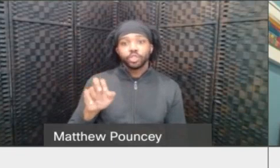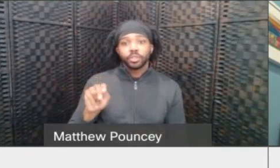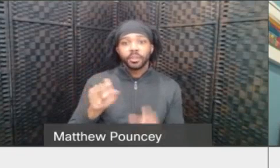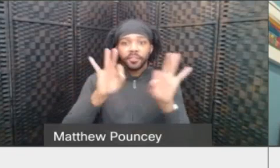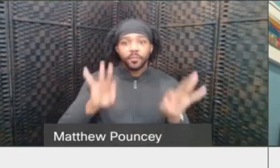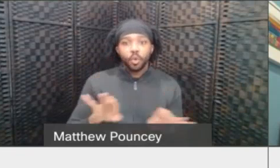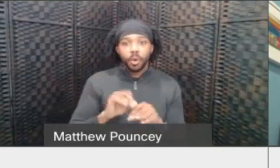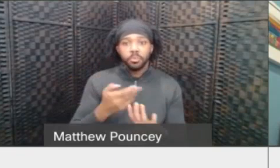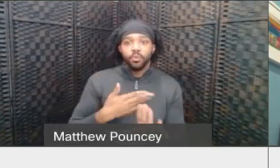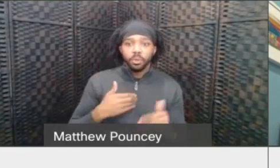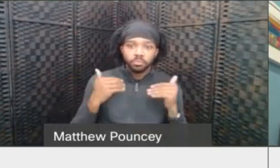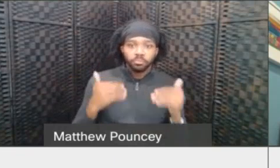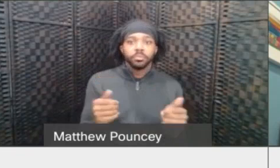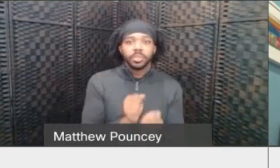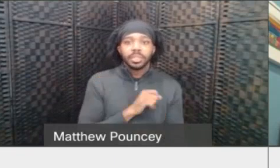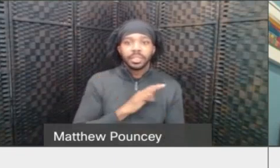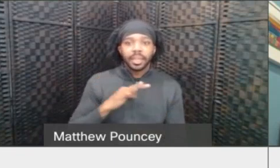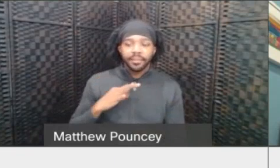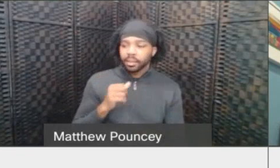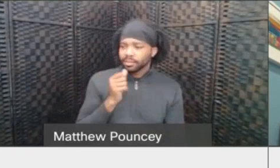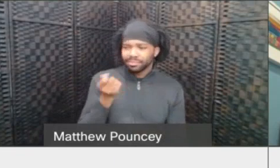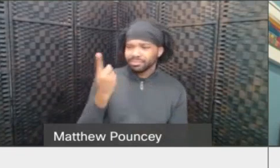don't really understand that question.